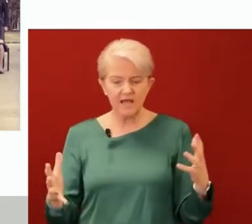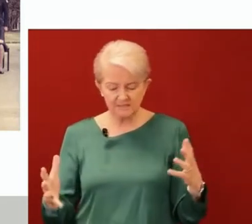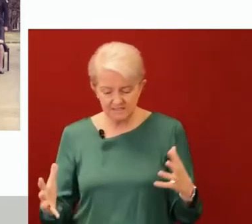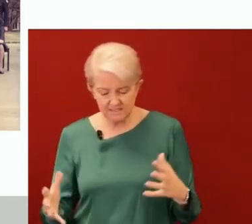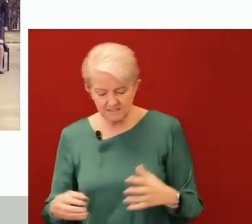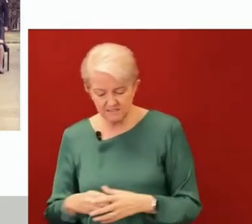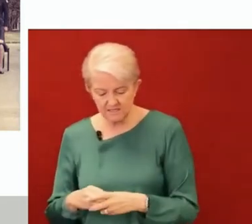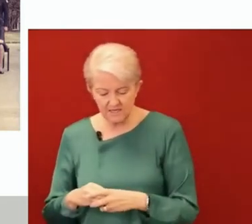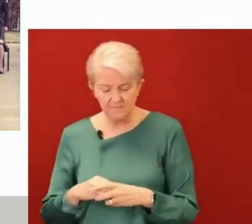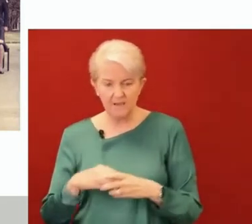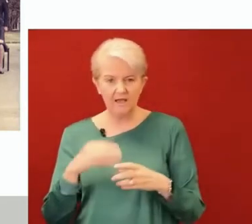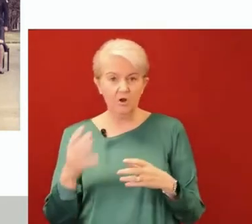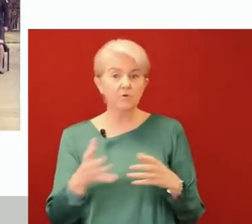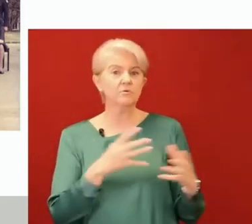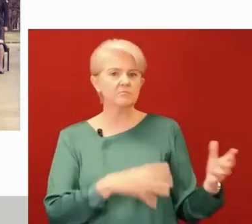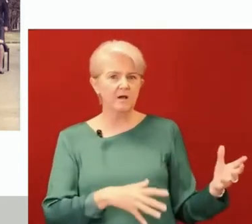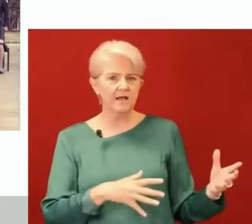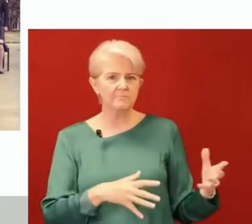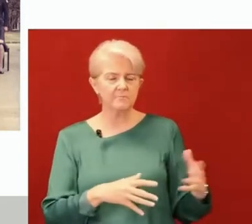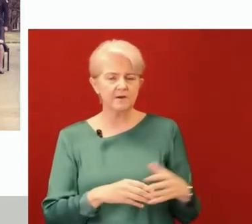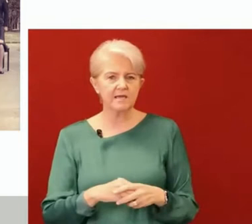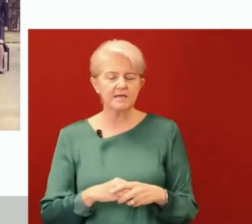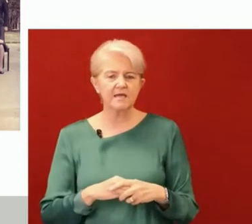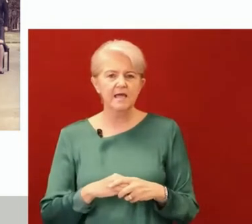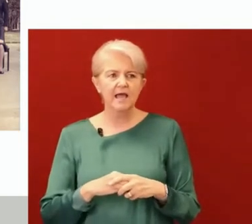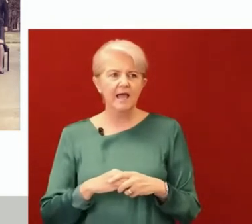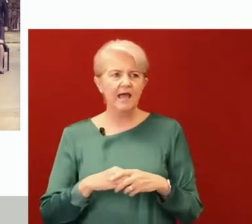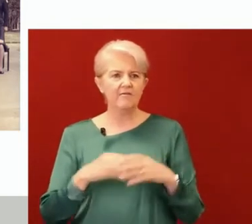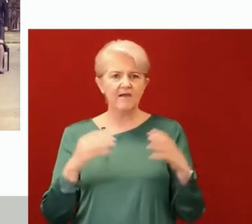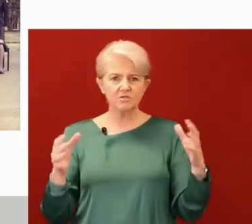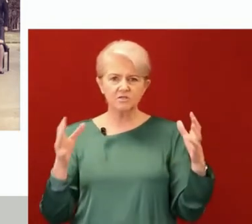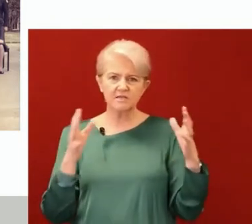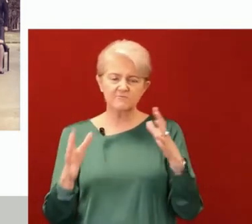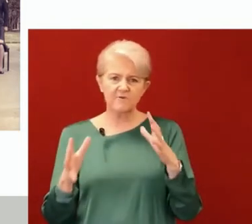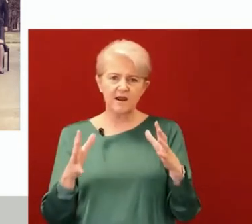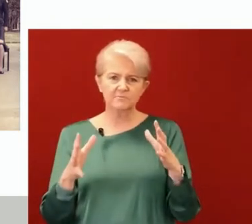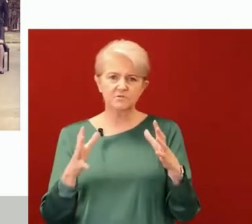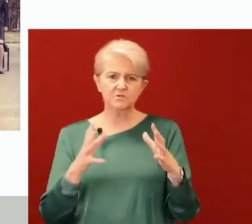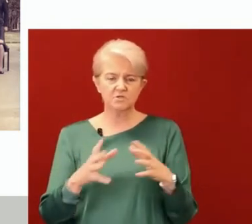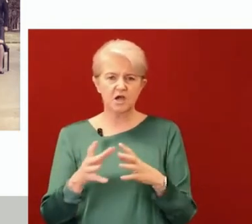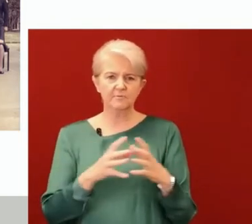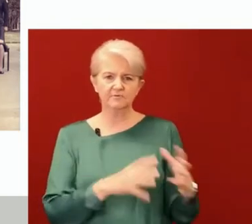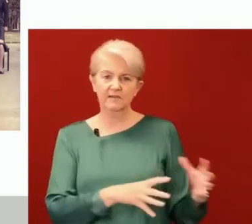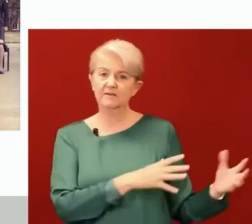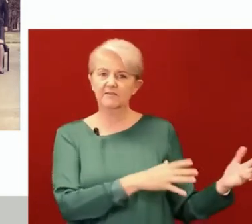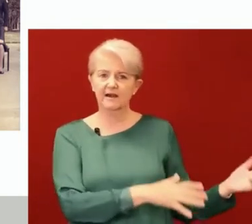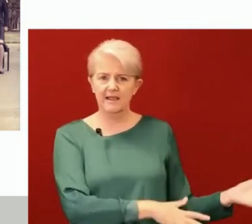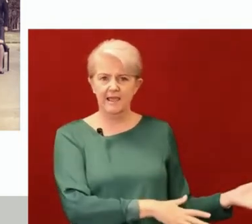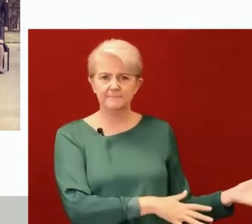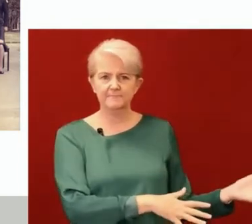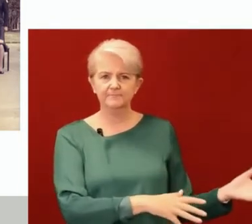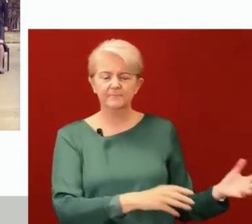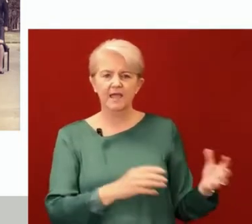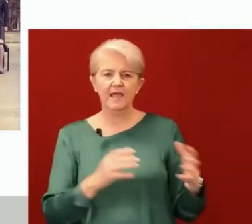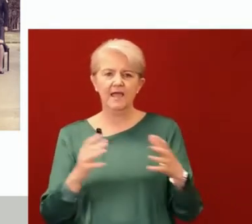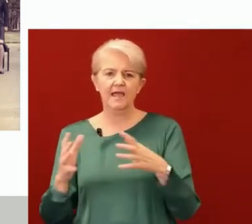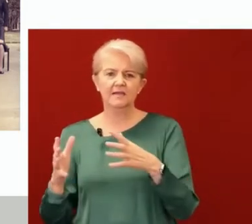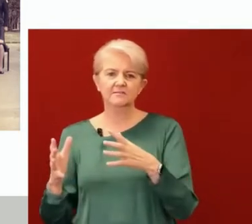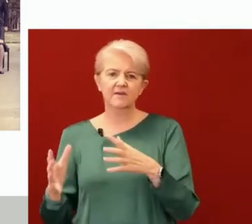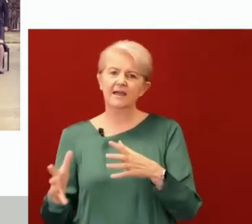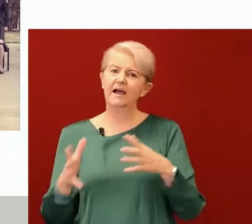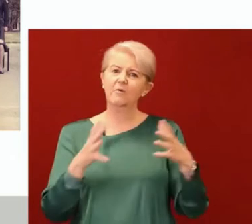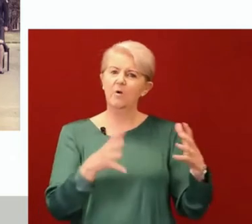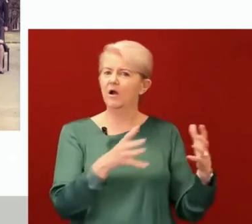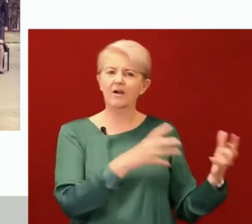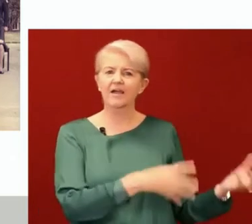Issues like these, along with my upbringing, have actually framed the type of leader that I am.